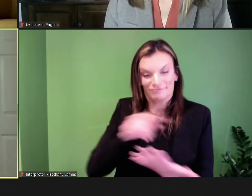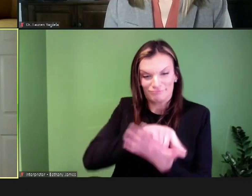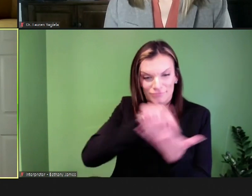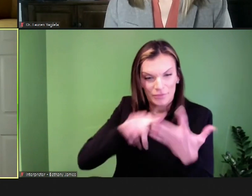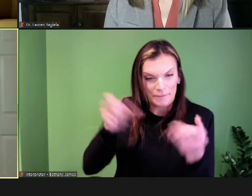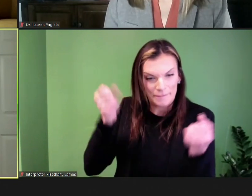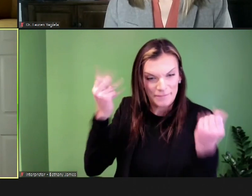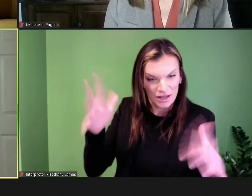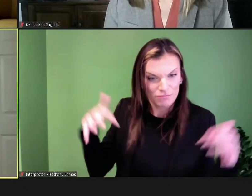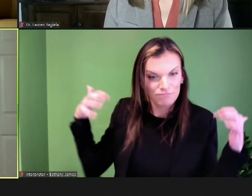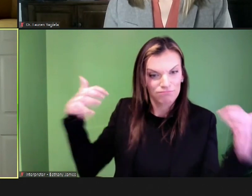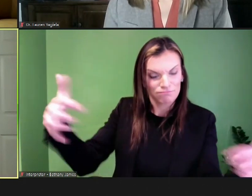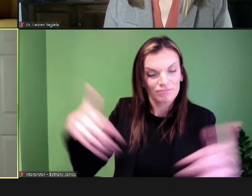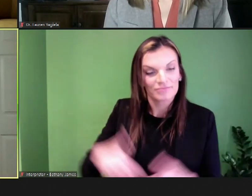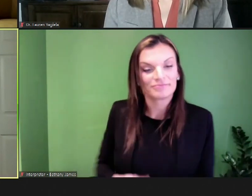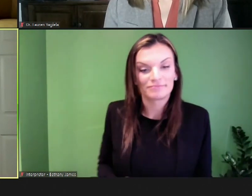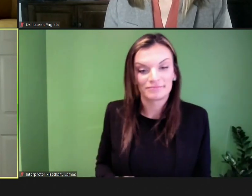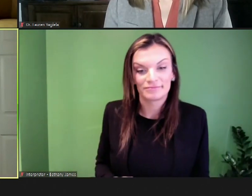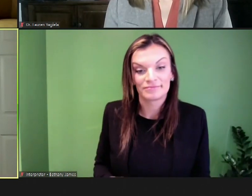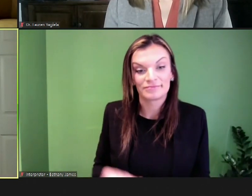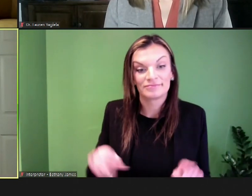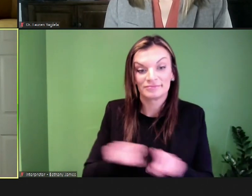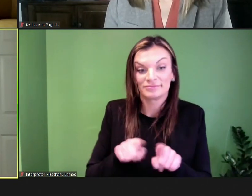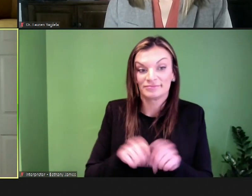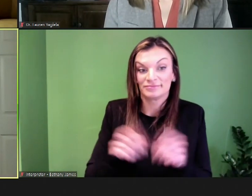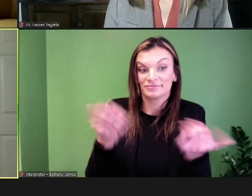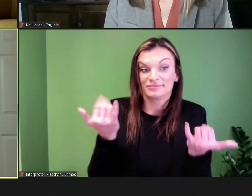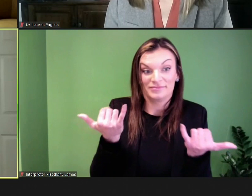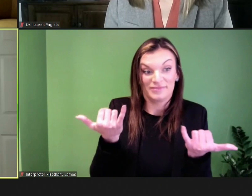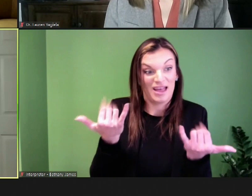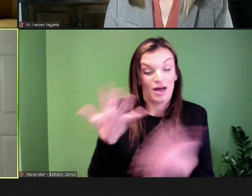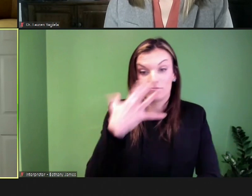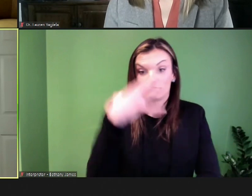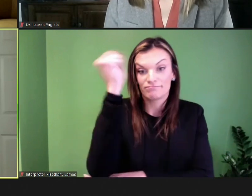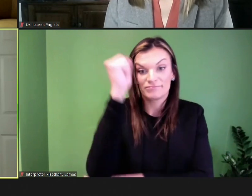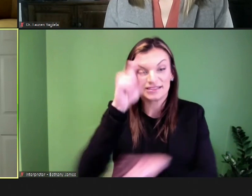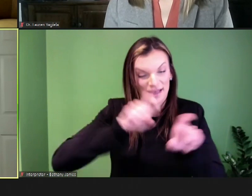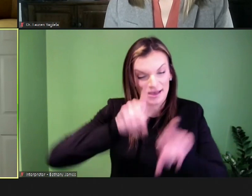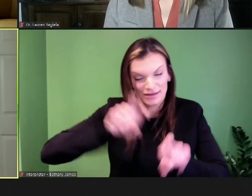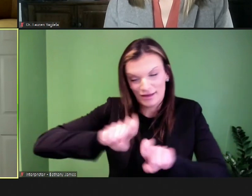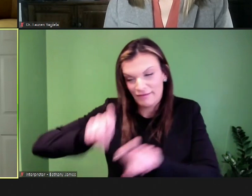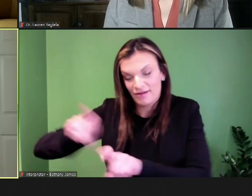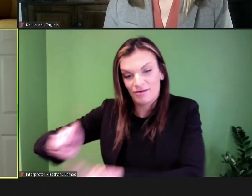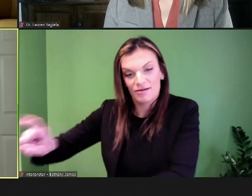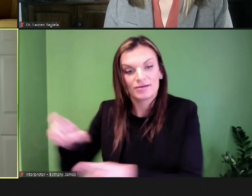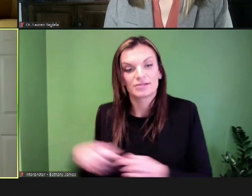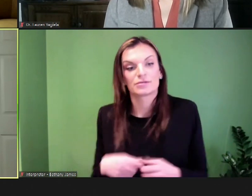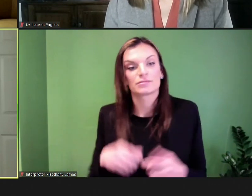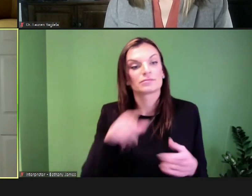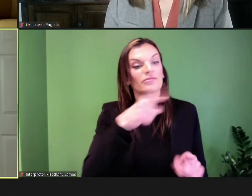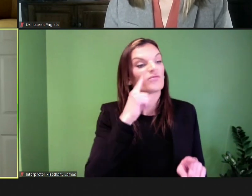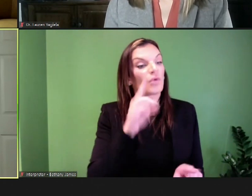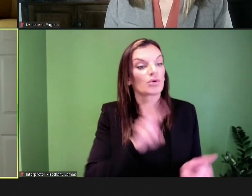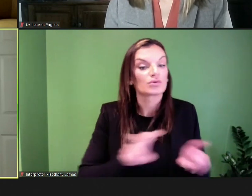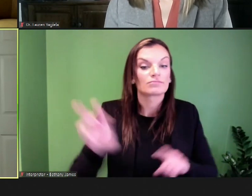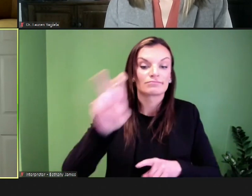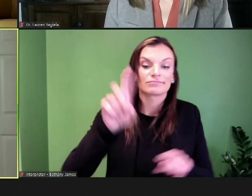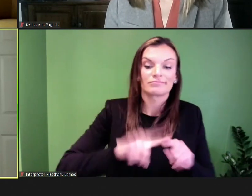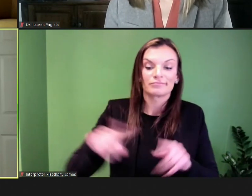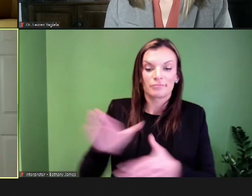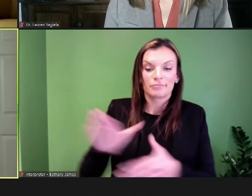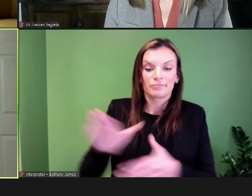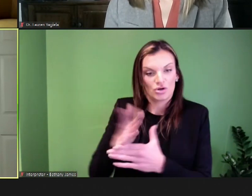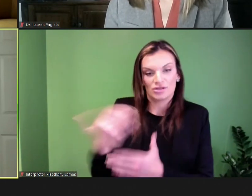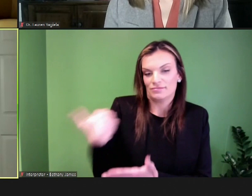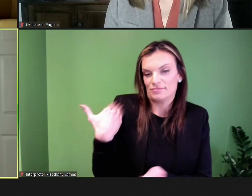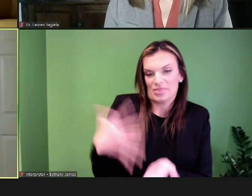year, as well as the record number of tests performed at department-supported community and travel sites last week.